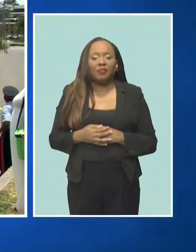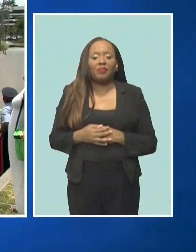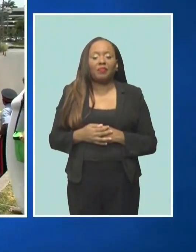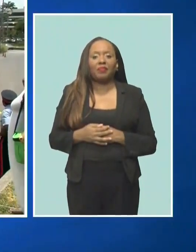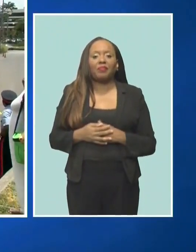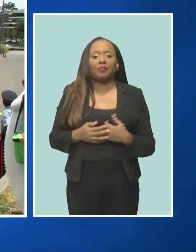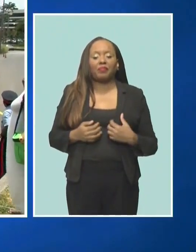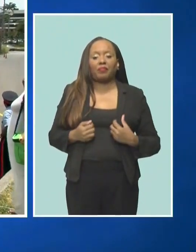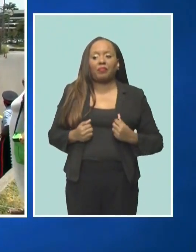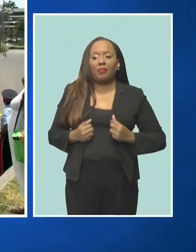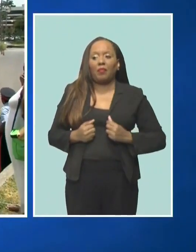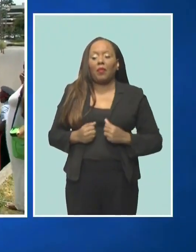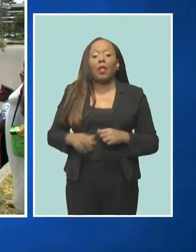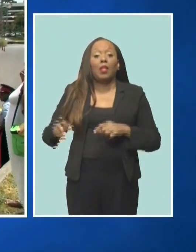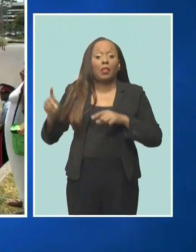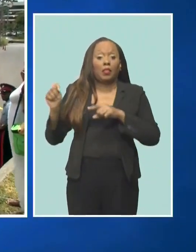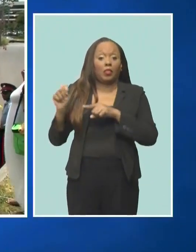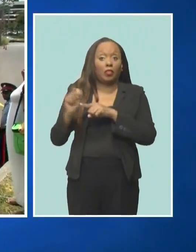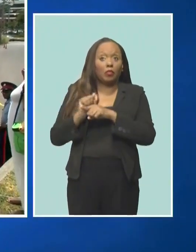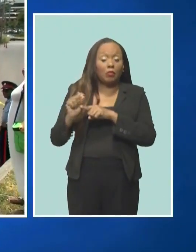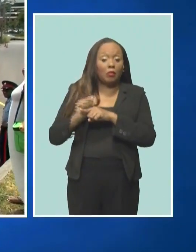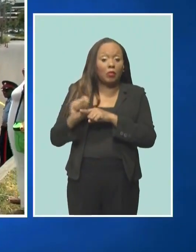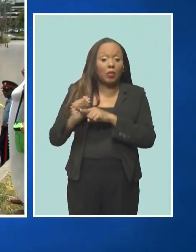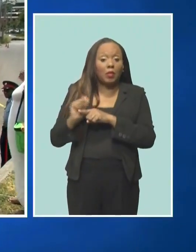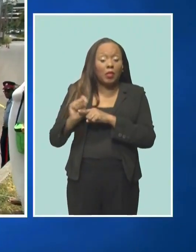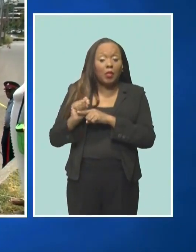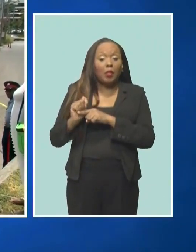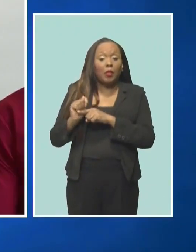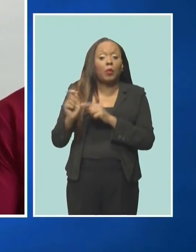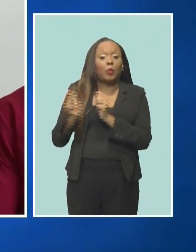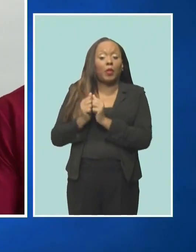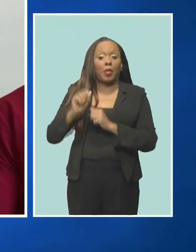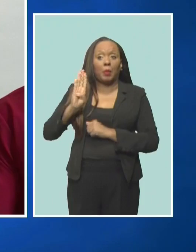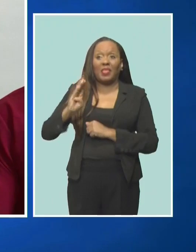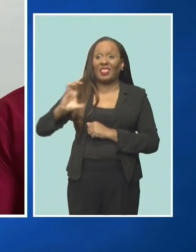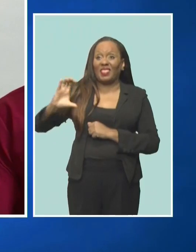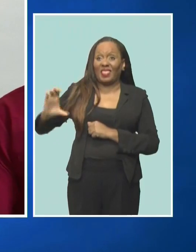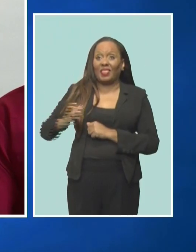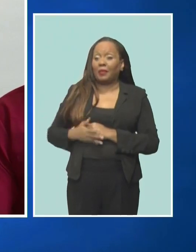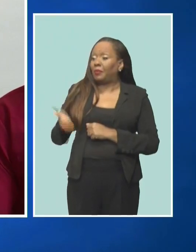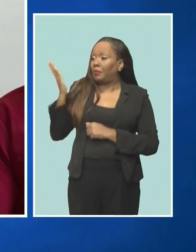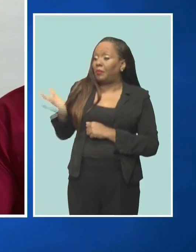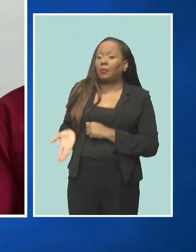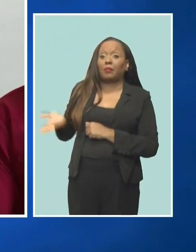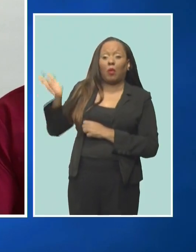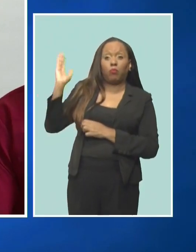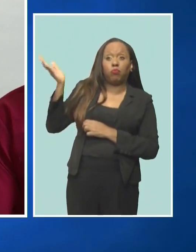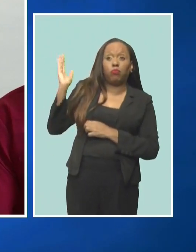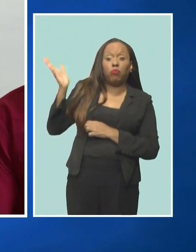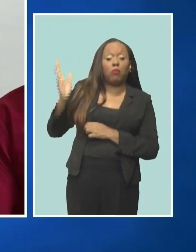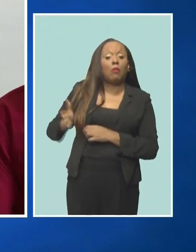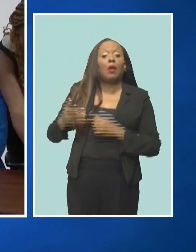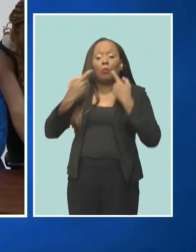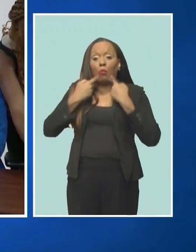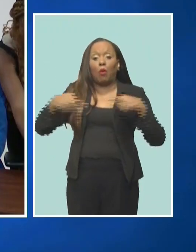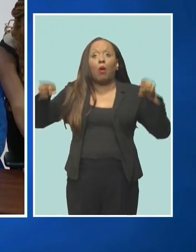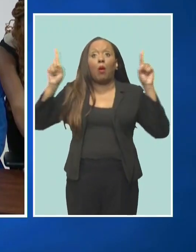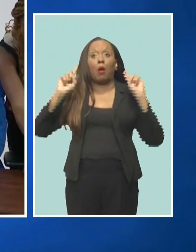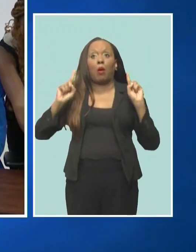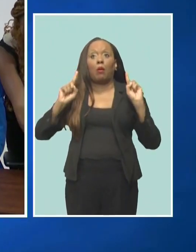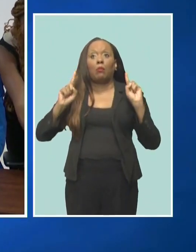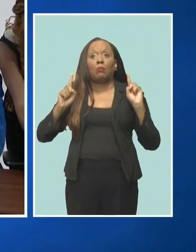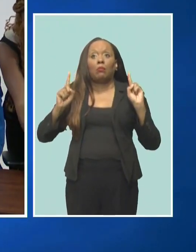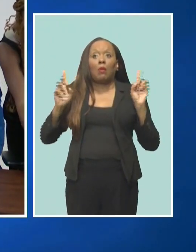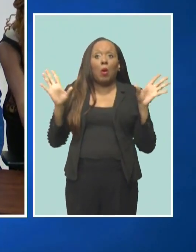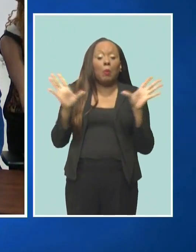The training will be undertaken by the Barbados Community College. Acting Prime Minister Santia Bradshaw made the announcement following